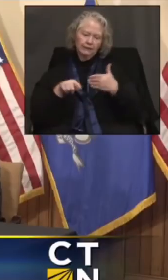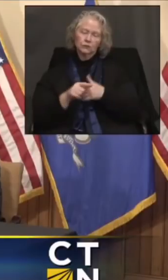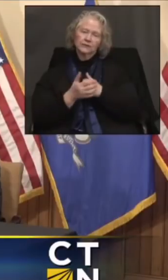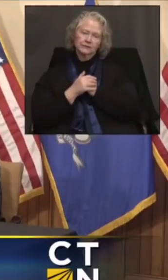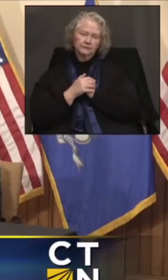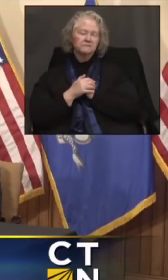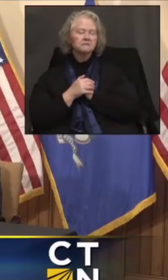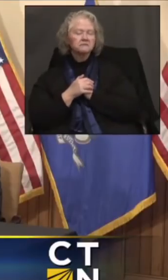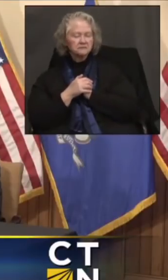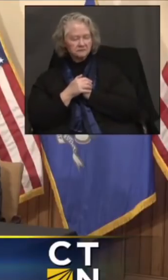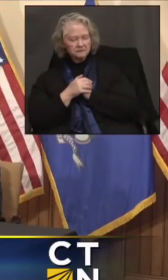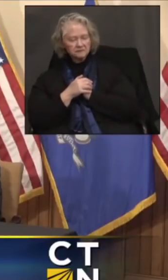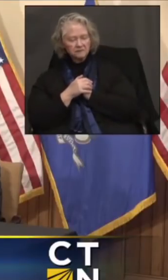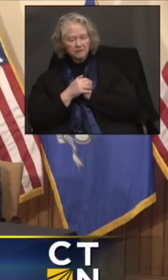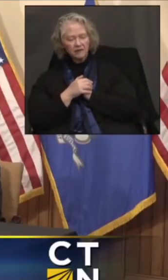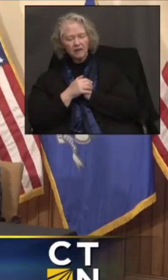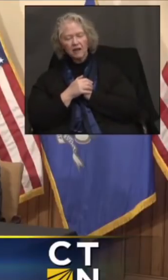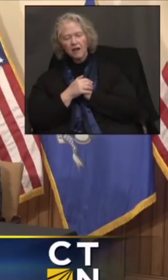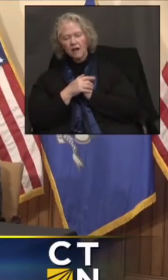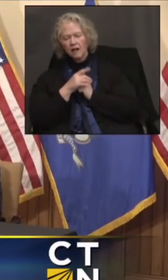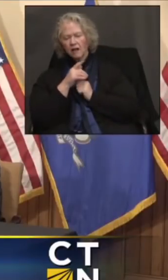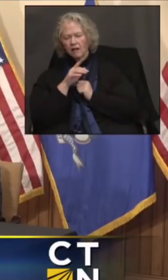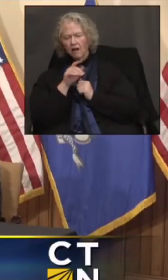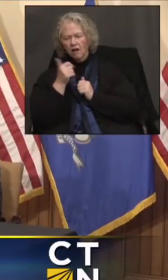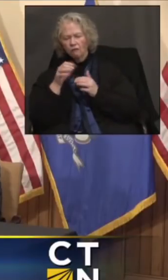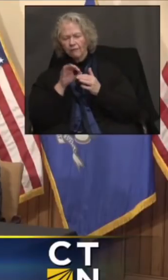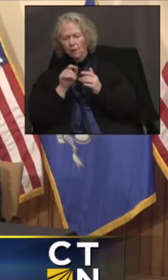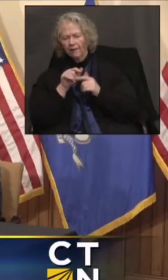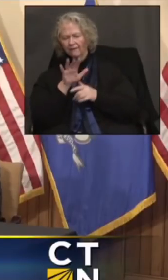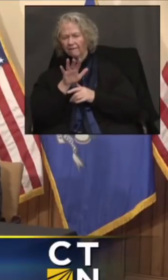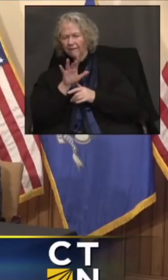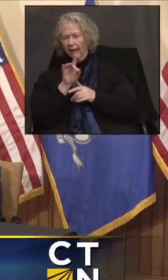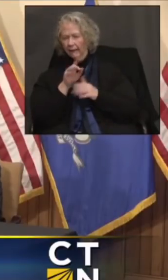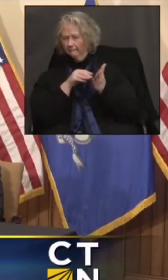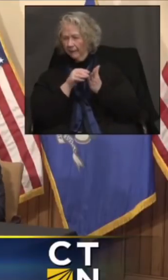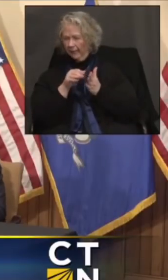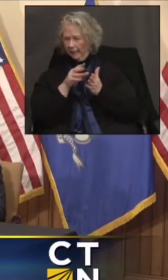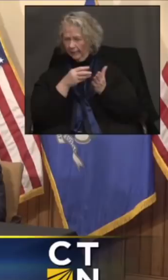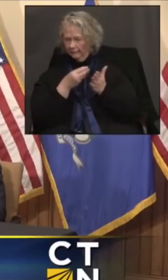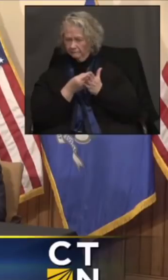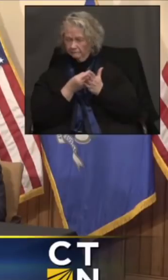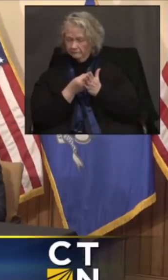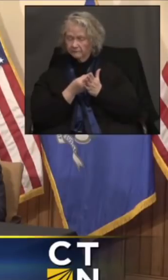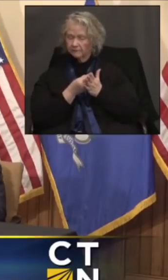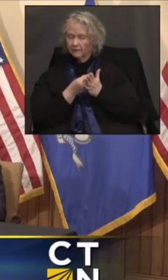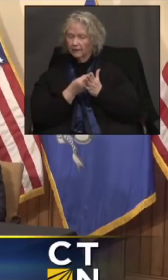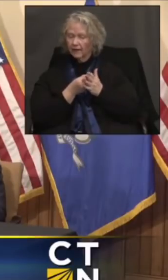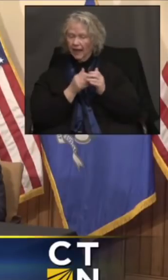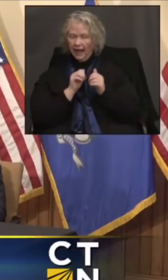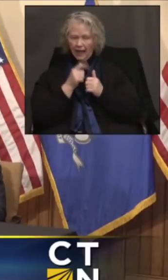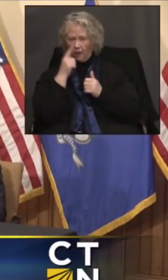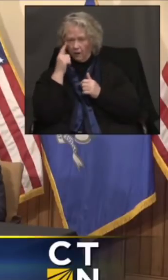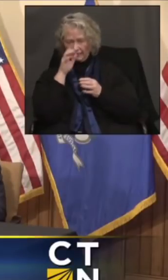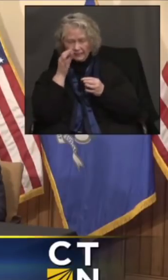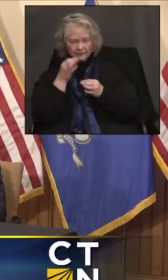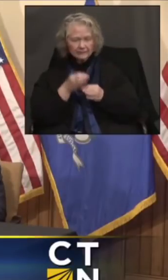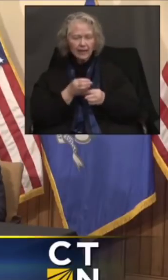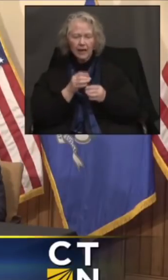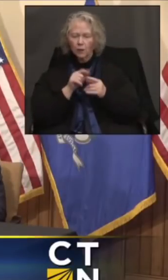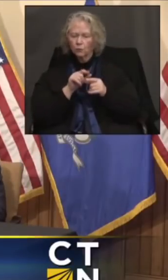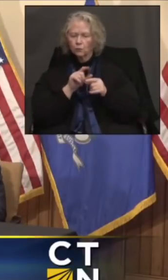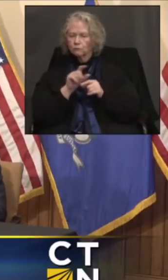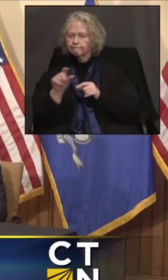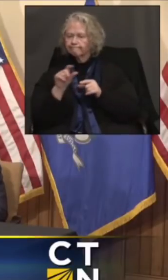And then another question on the 58 million. Was that done at all was deciding how to allocate that for